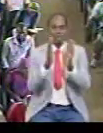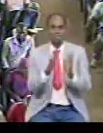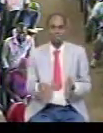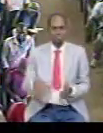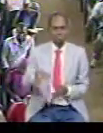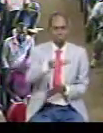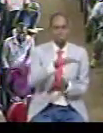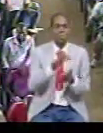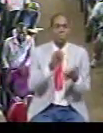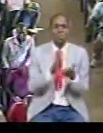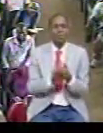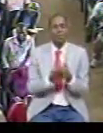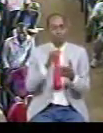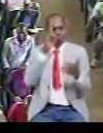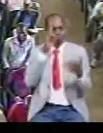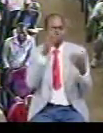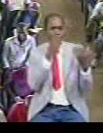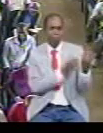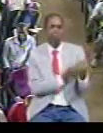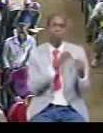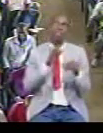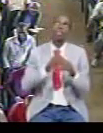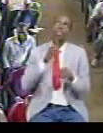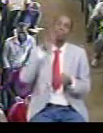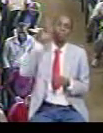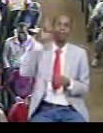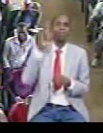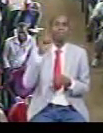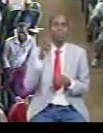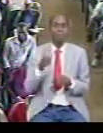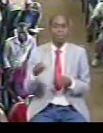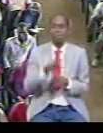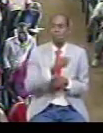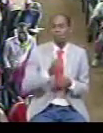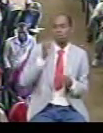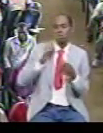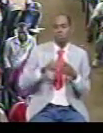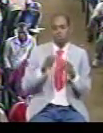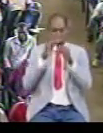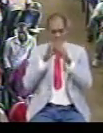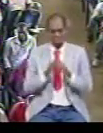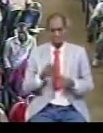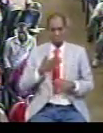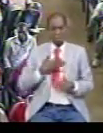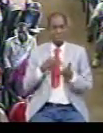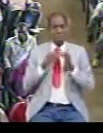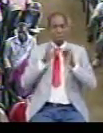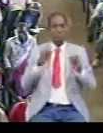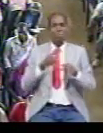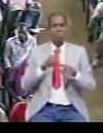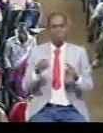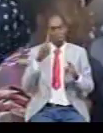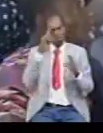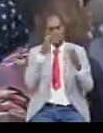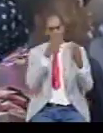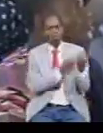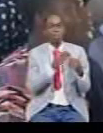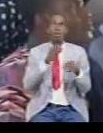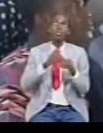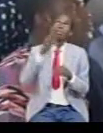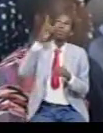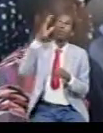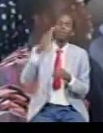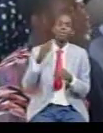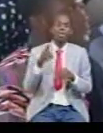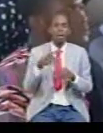him. Trusted in him. They won't worship my idol. Trusted in him. And yielded their